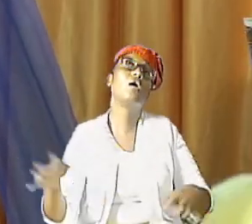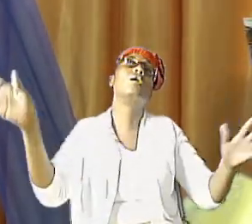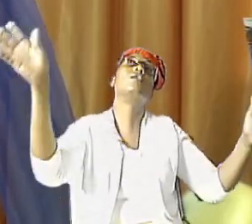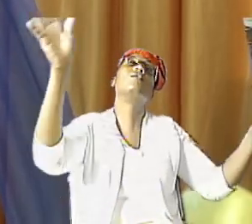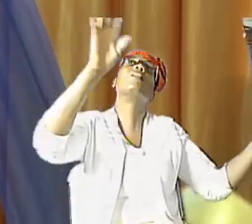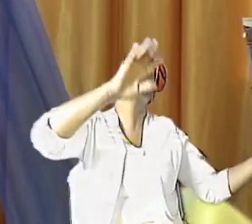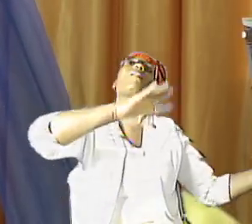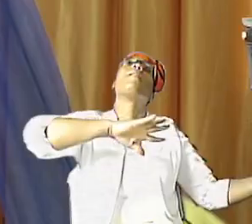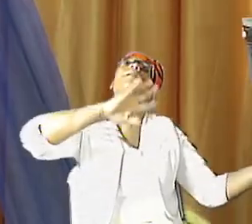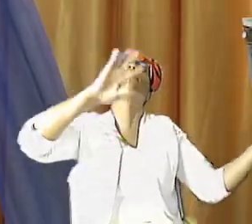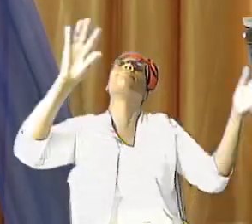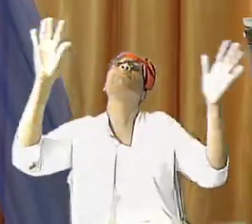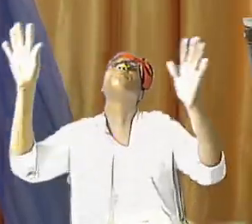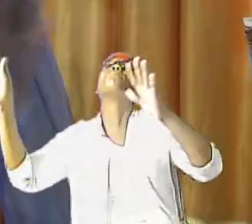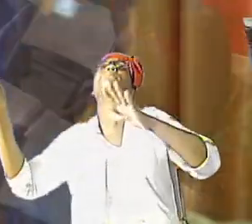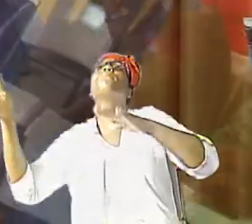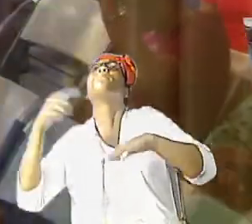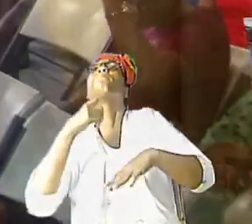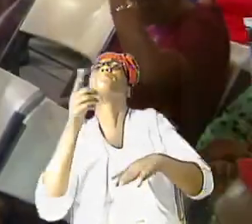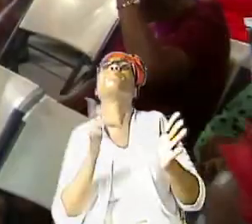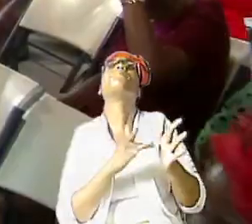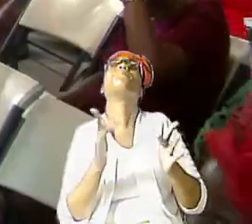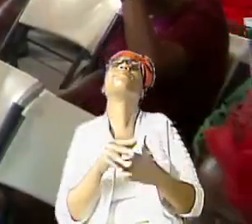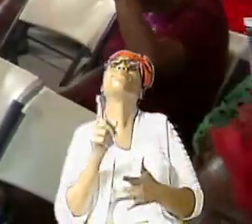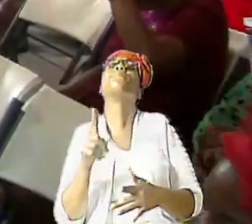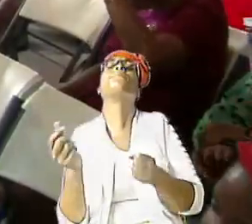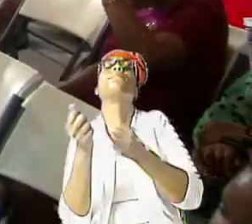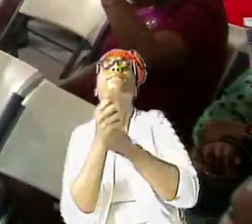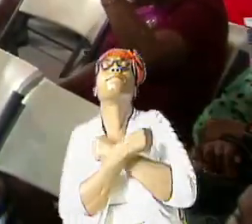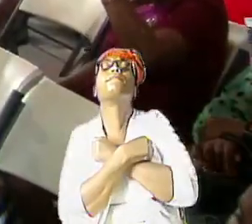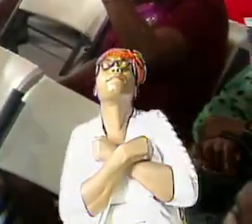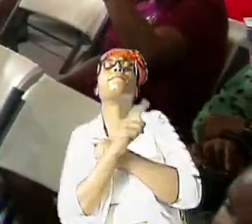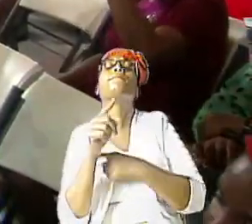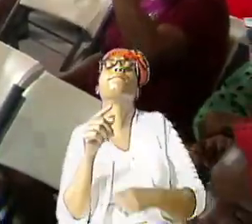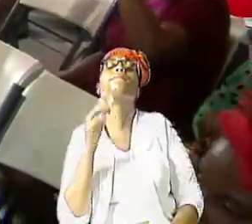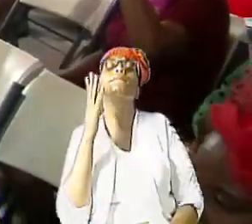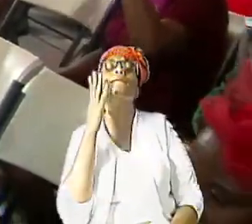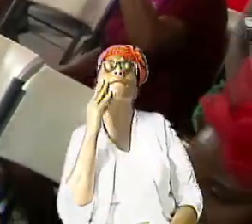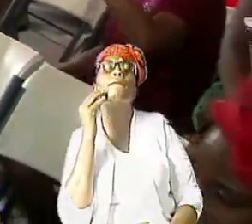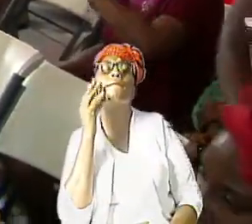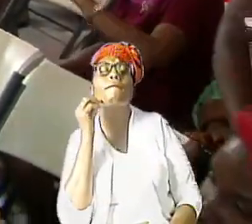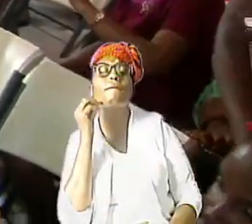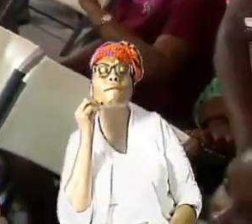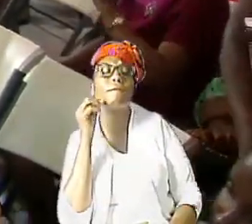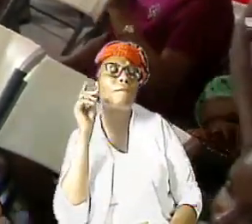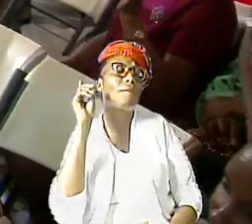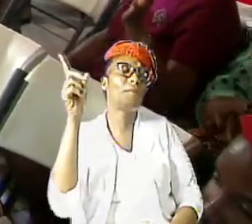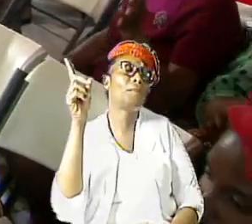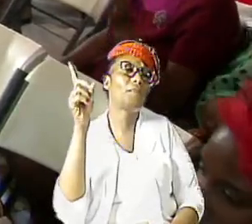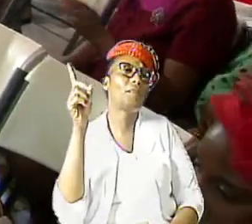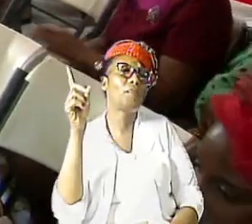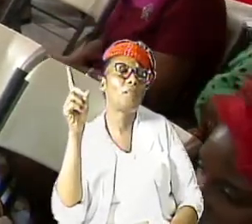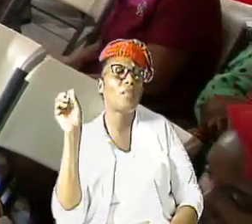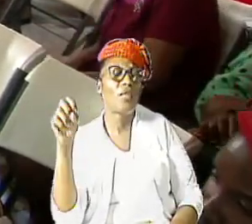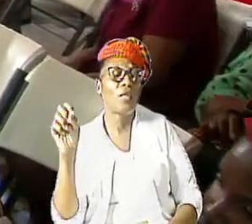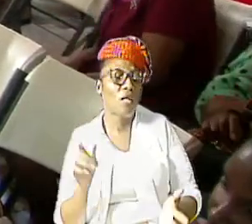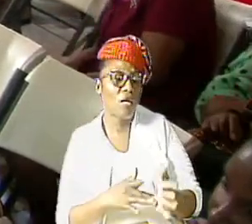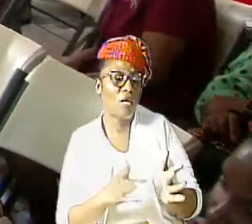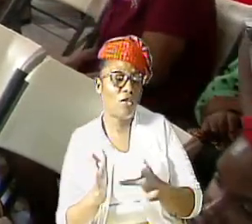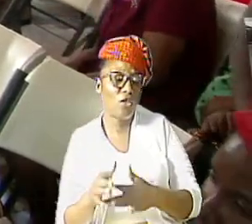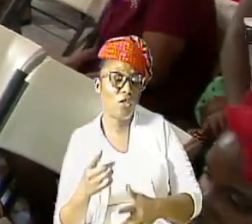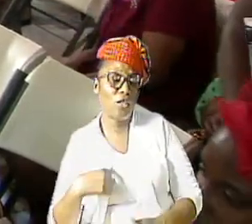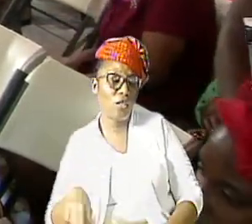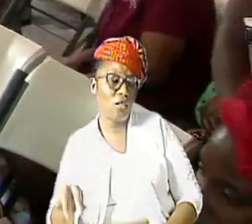to heaven. Let him know that you love him and you appreciate him. Oh, hallelujah. Hallelujah. Yeah, Jesus,